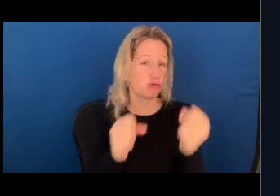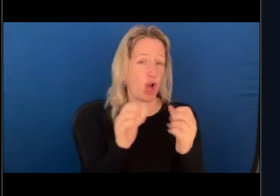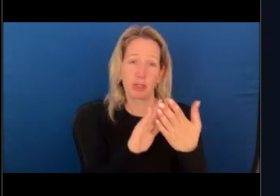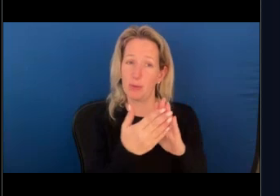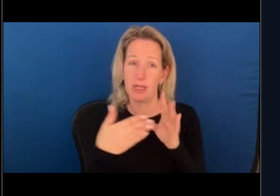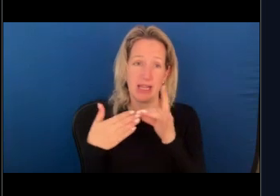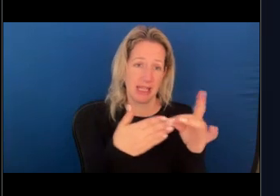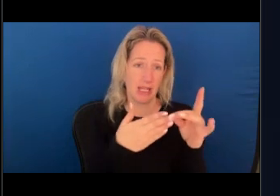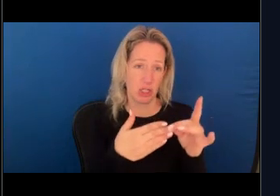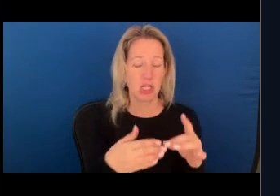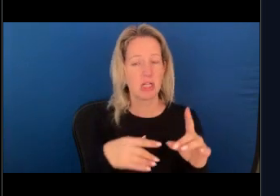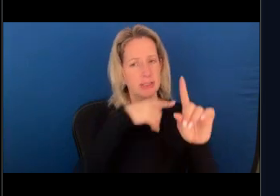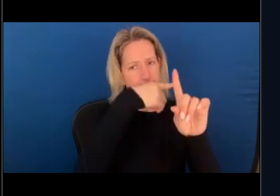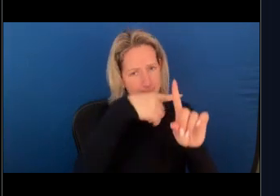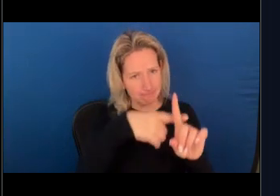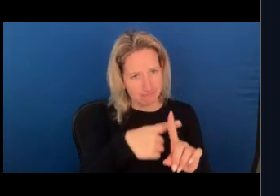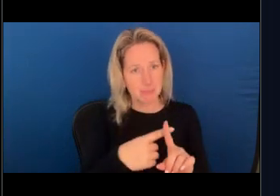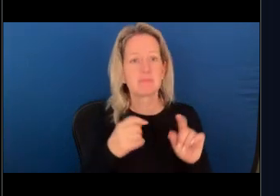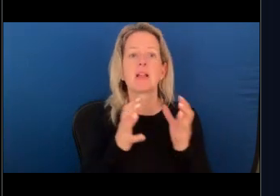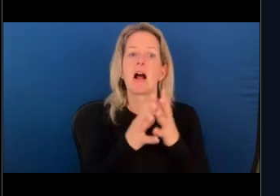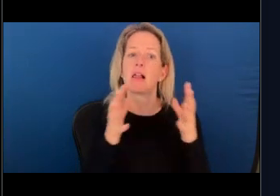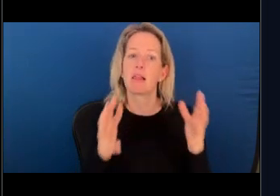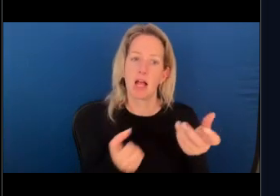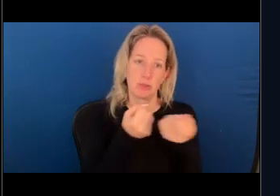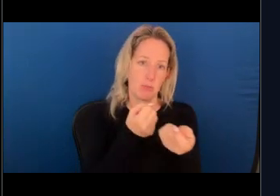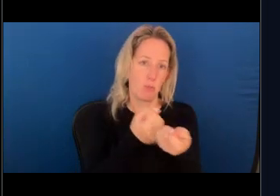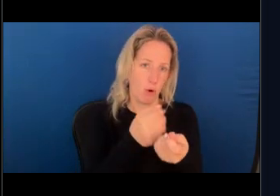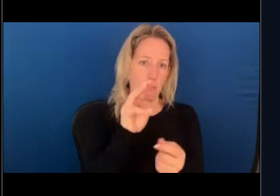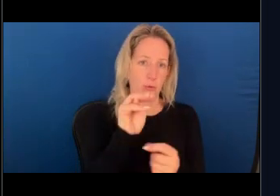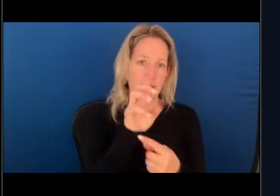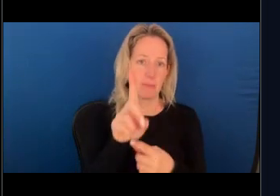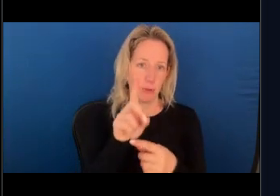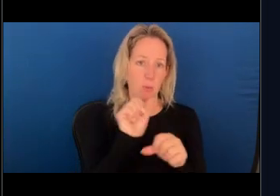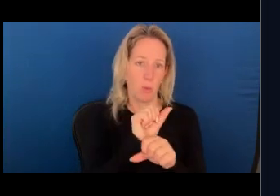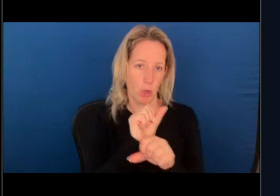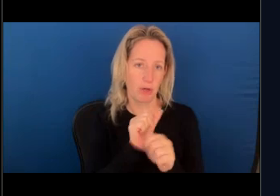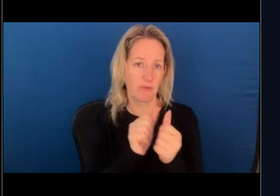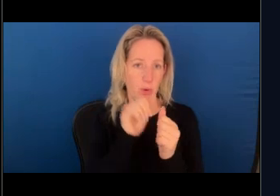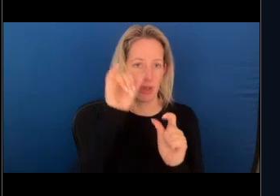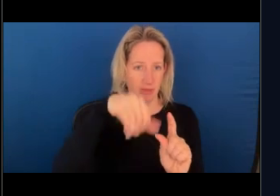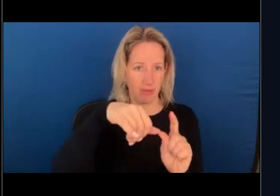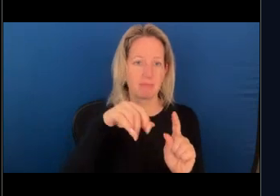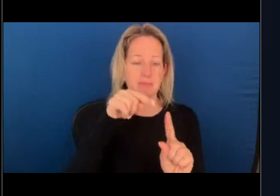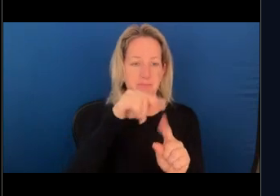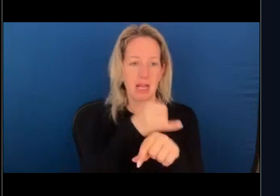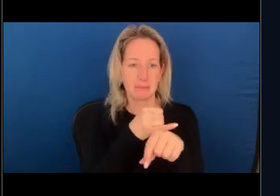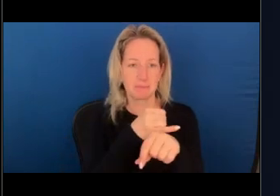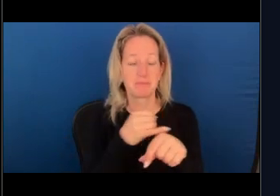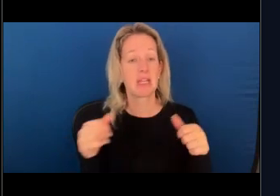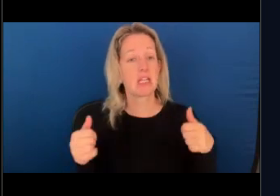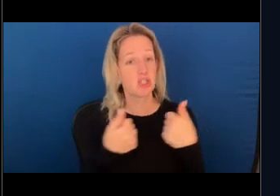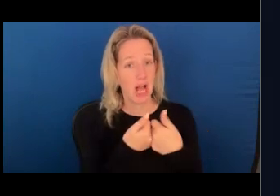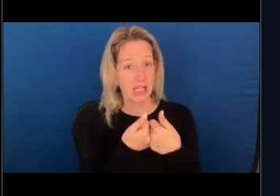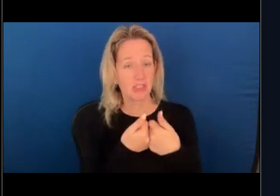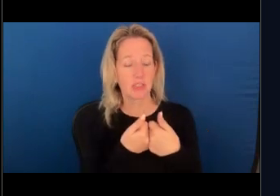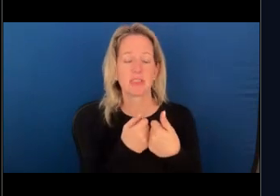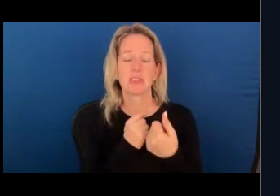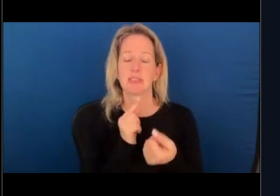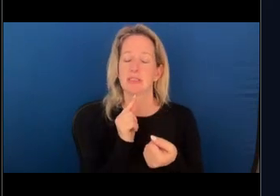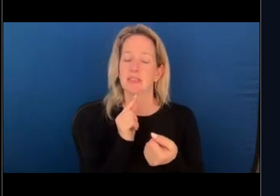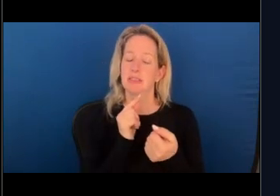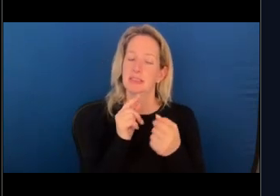strengths that can really be leveraged to support marine debris work moving forward. In terms of challenges, there are serious space